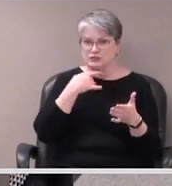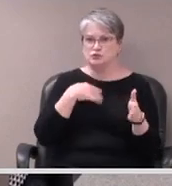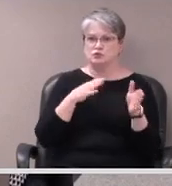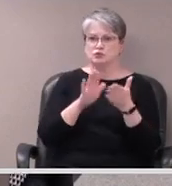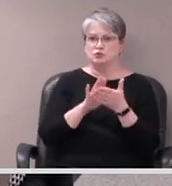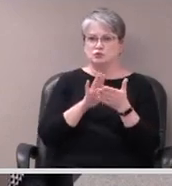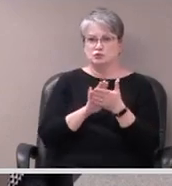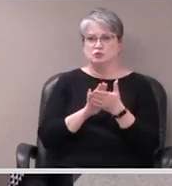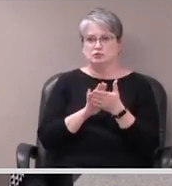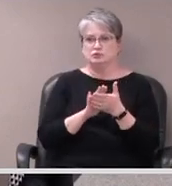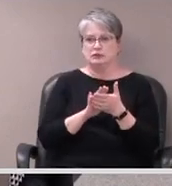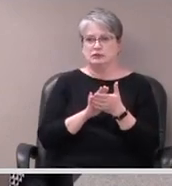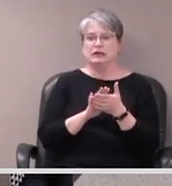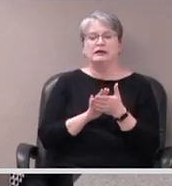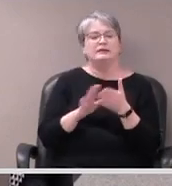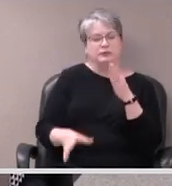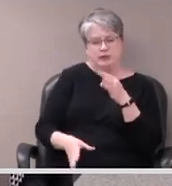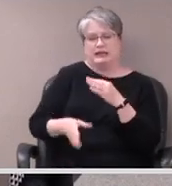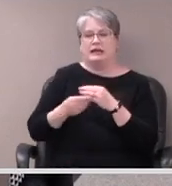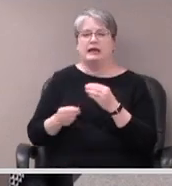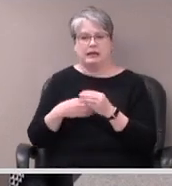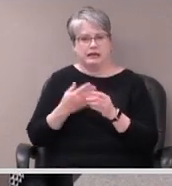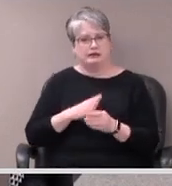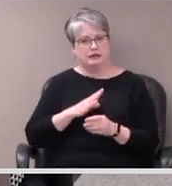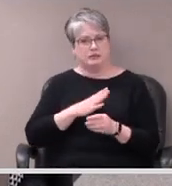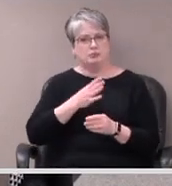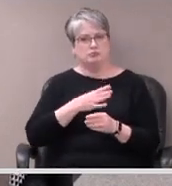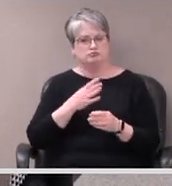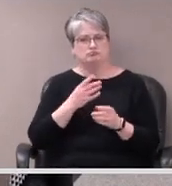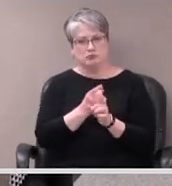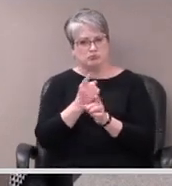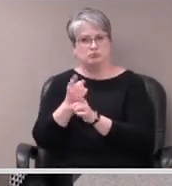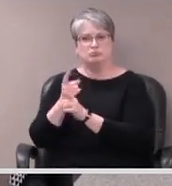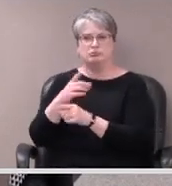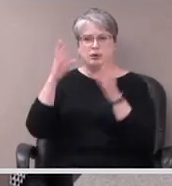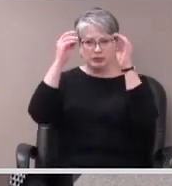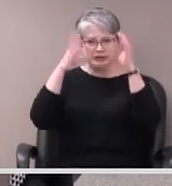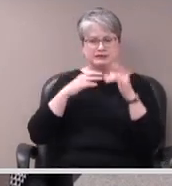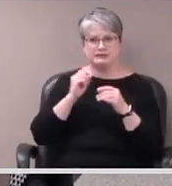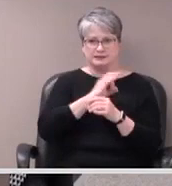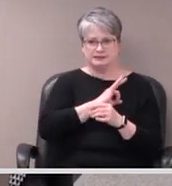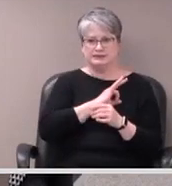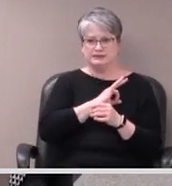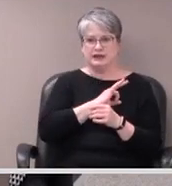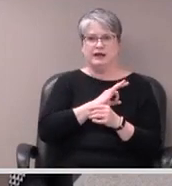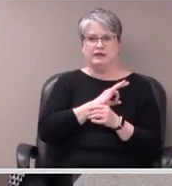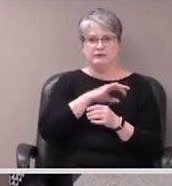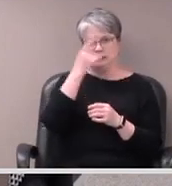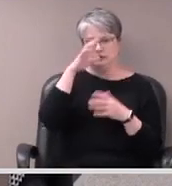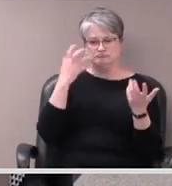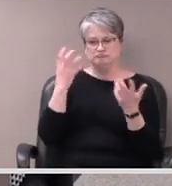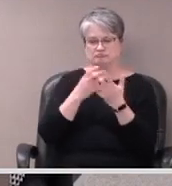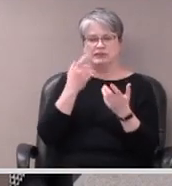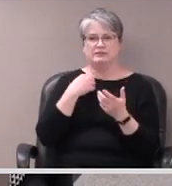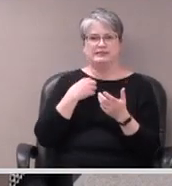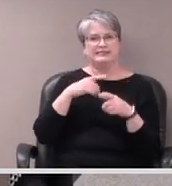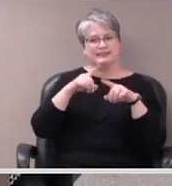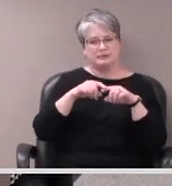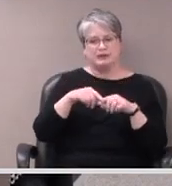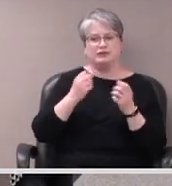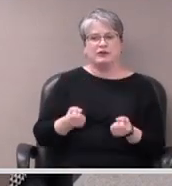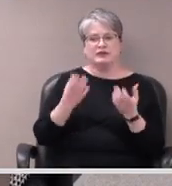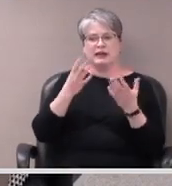appropriate teaching staff in order to accomplish that based on the enrollment.